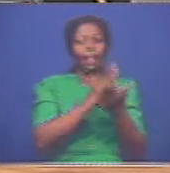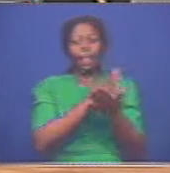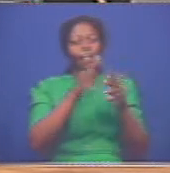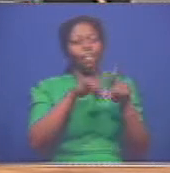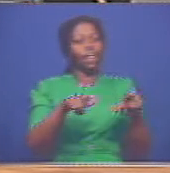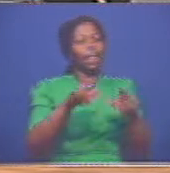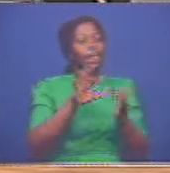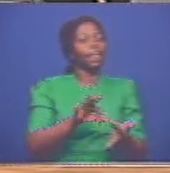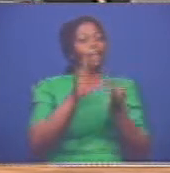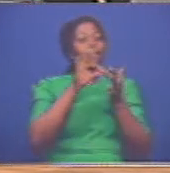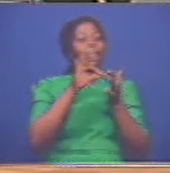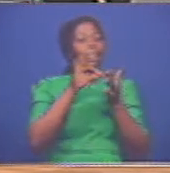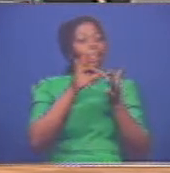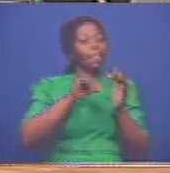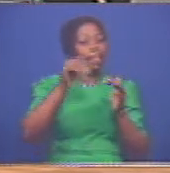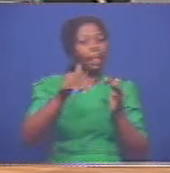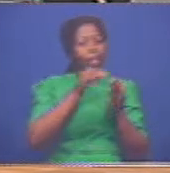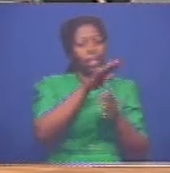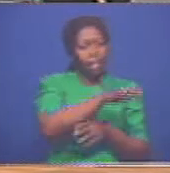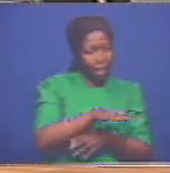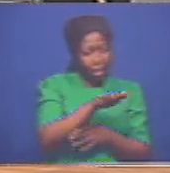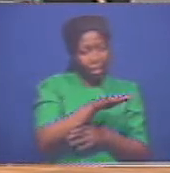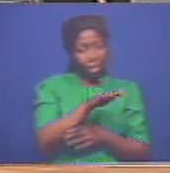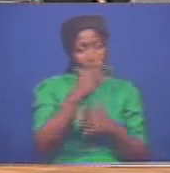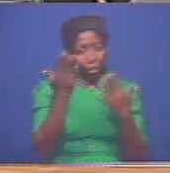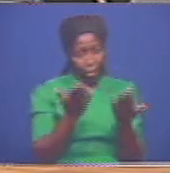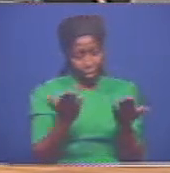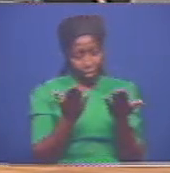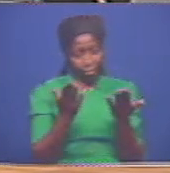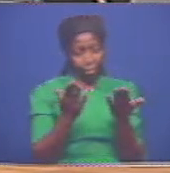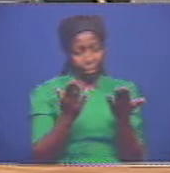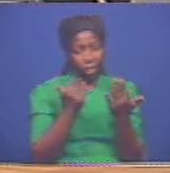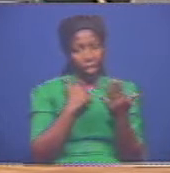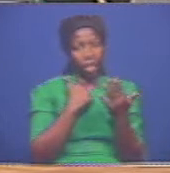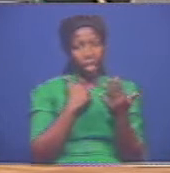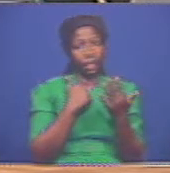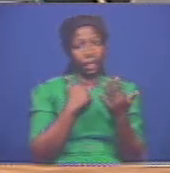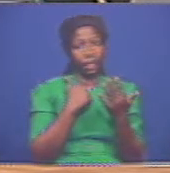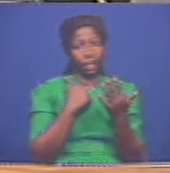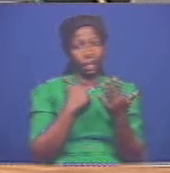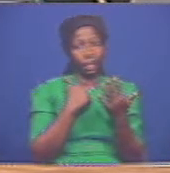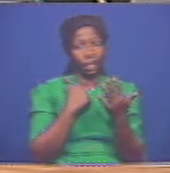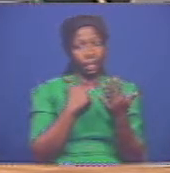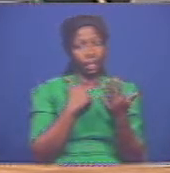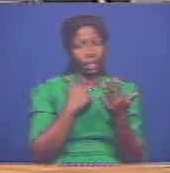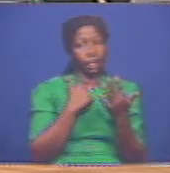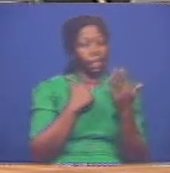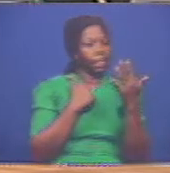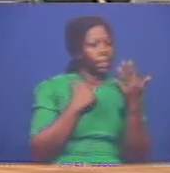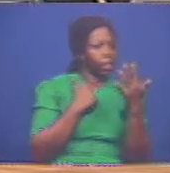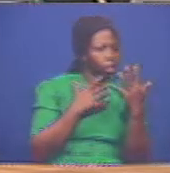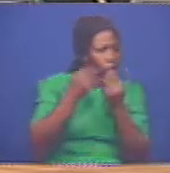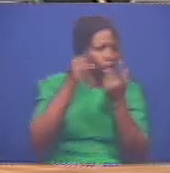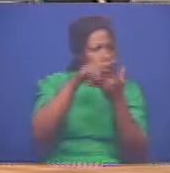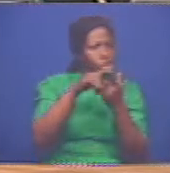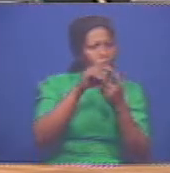especially in urban areas, whereby, I mean, we've gone as low as 1/8 of a quarter